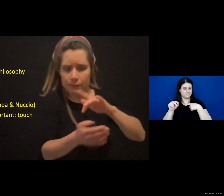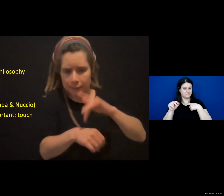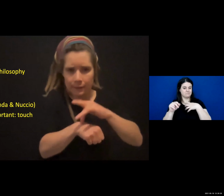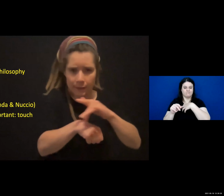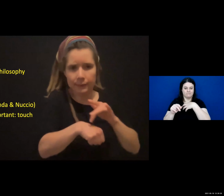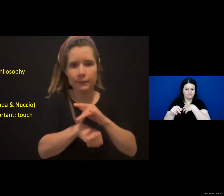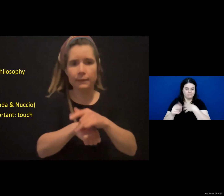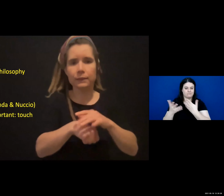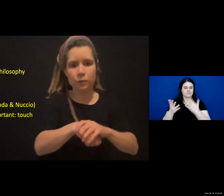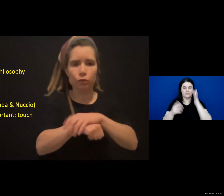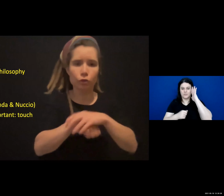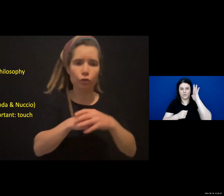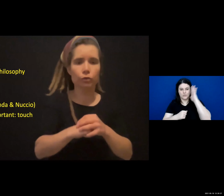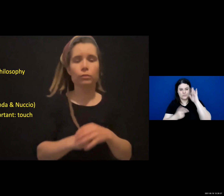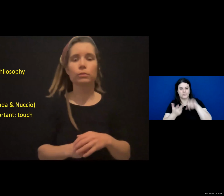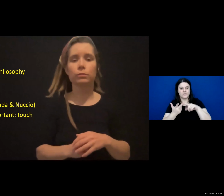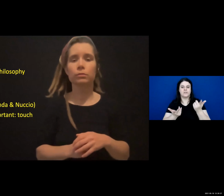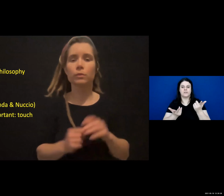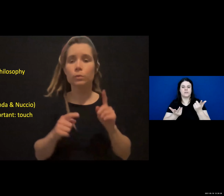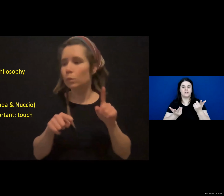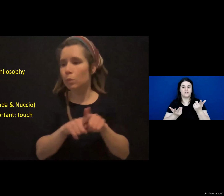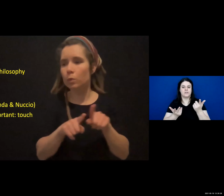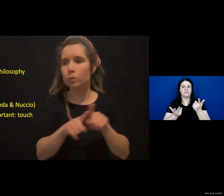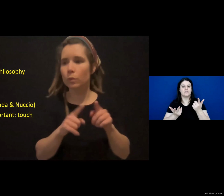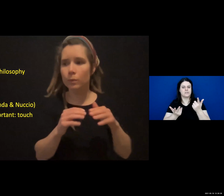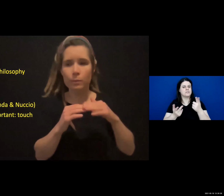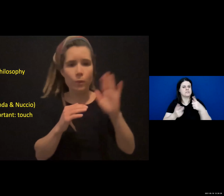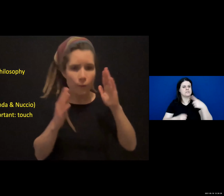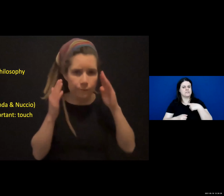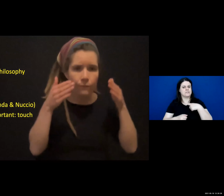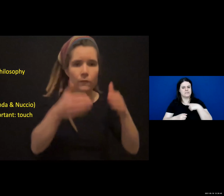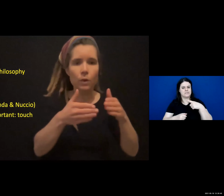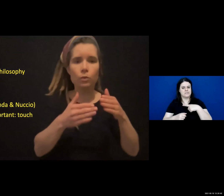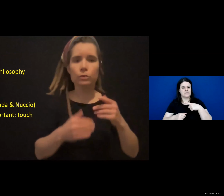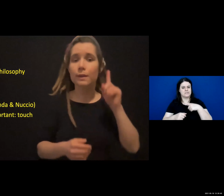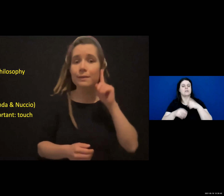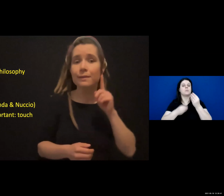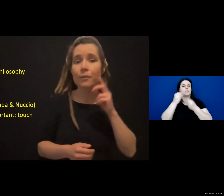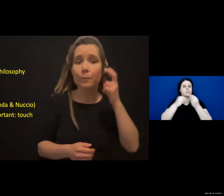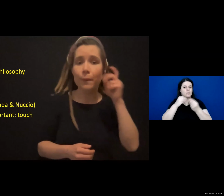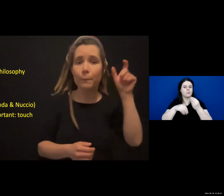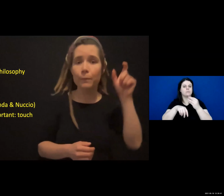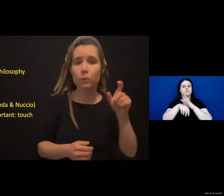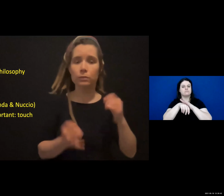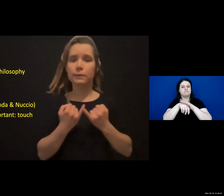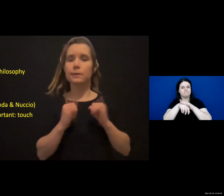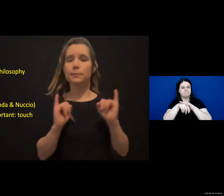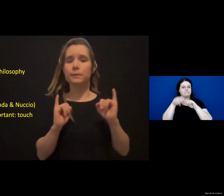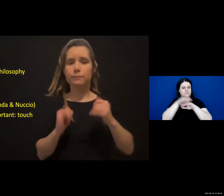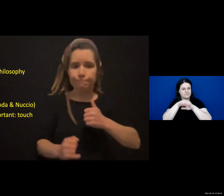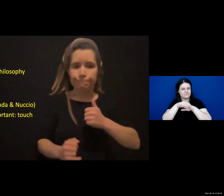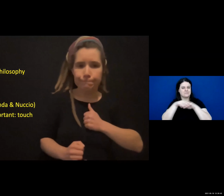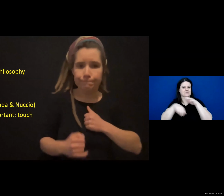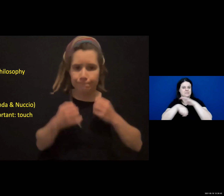different philosophy. It's really tactile. And the focus is